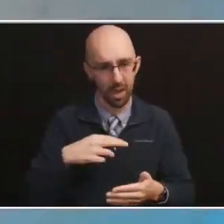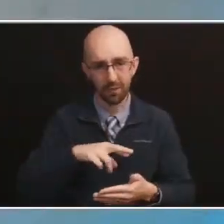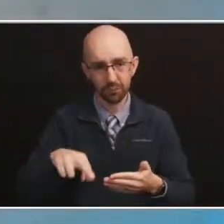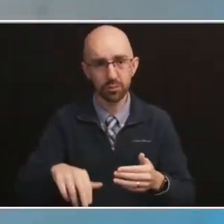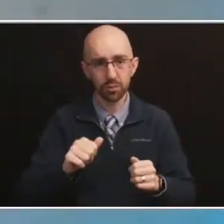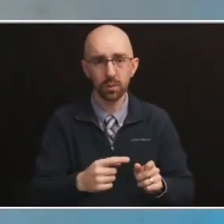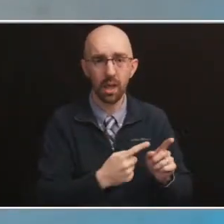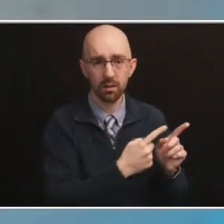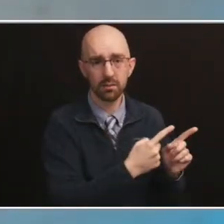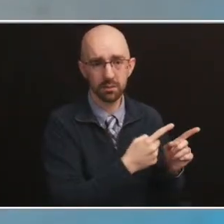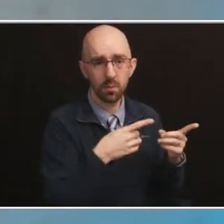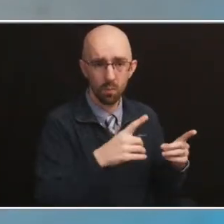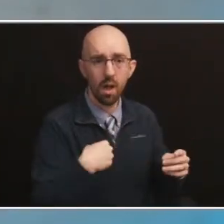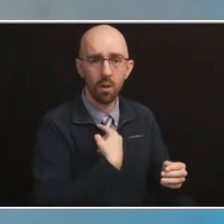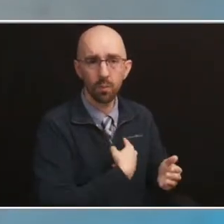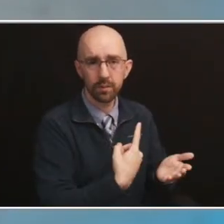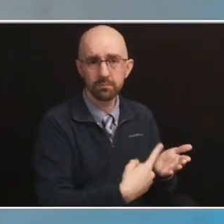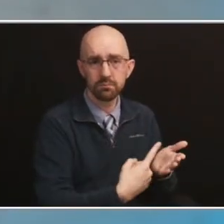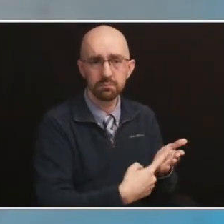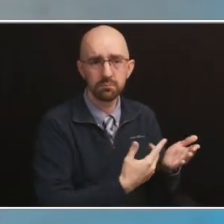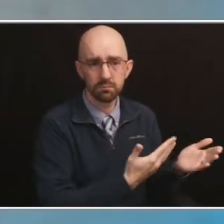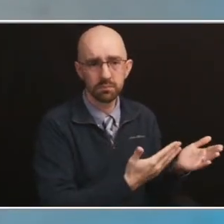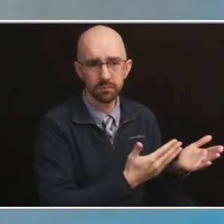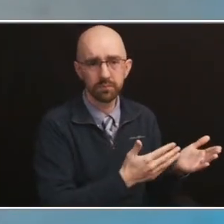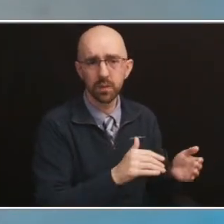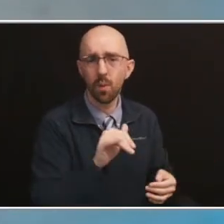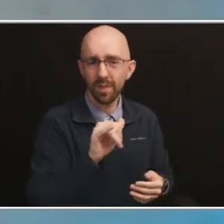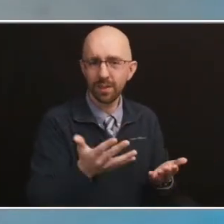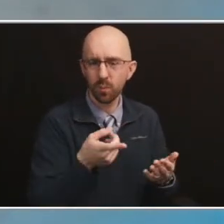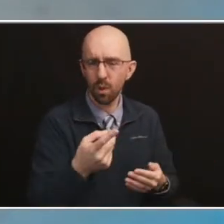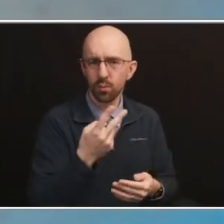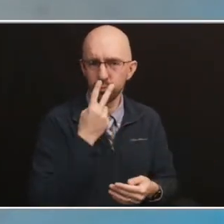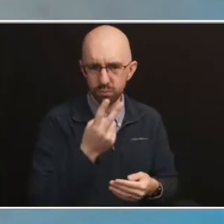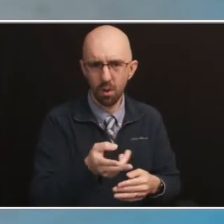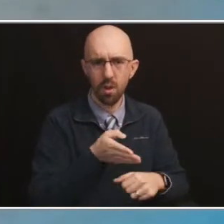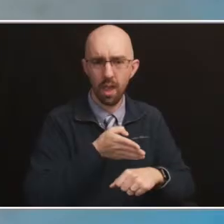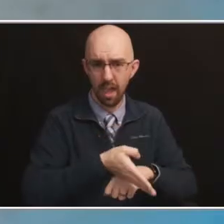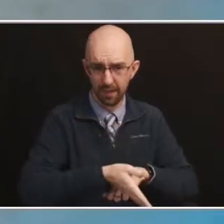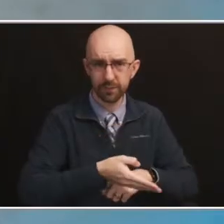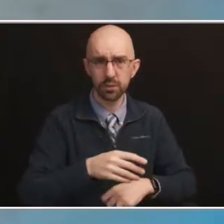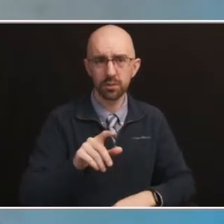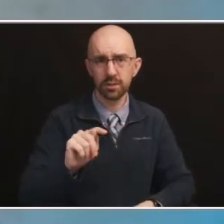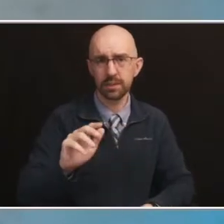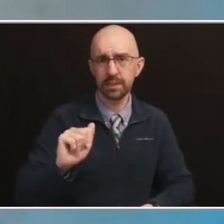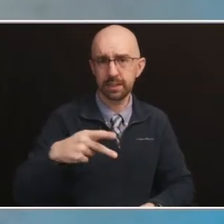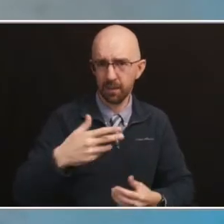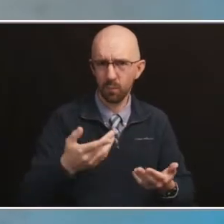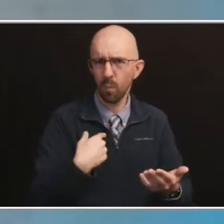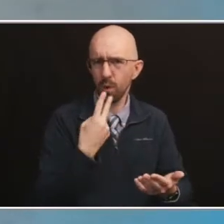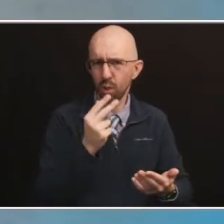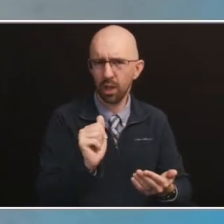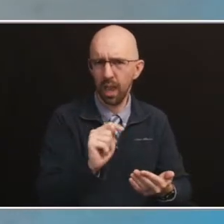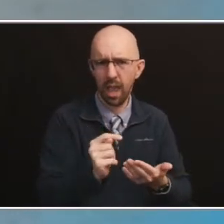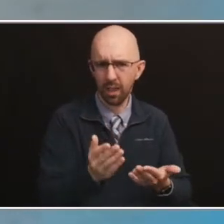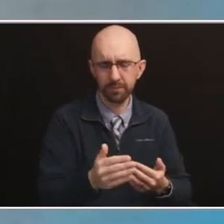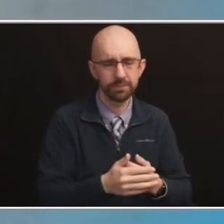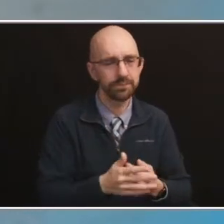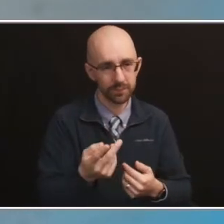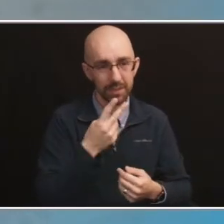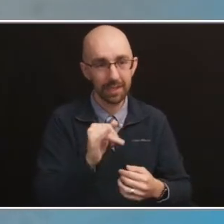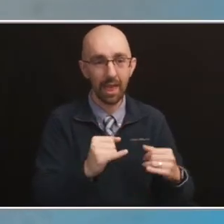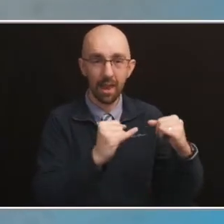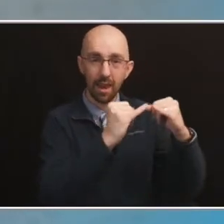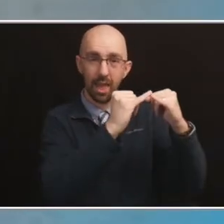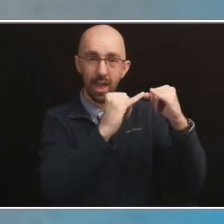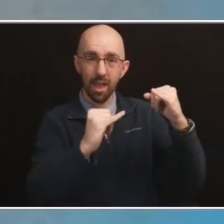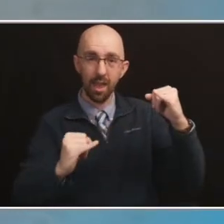talk about these. So this is what you saw after the spinal tap. What are we looking at? Well, so you see that line coming down. Yeah.